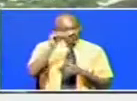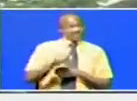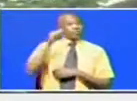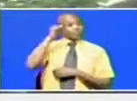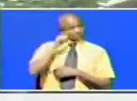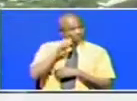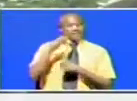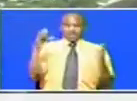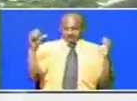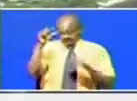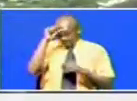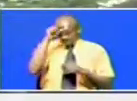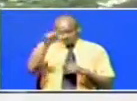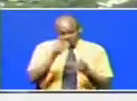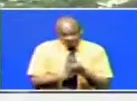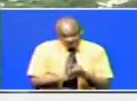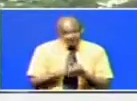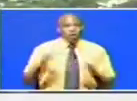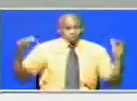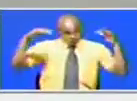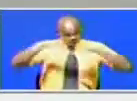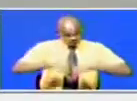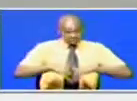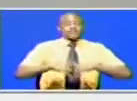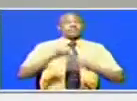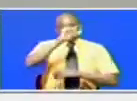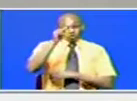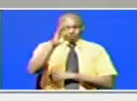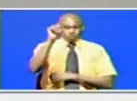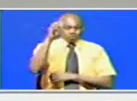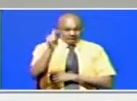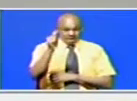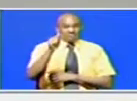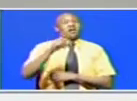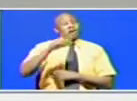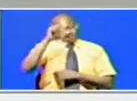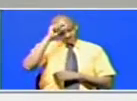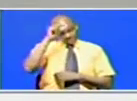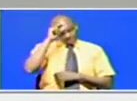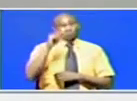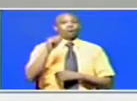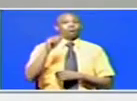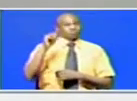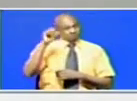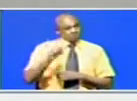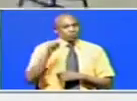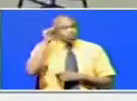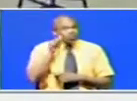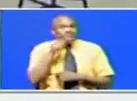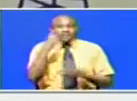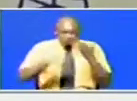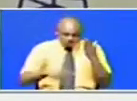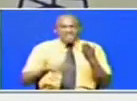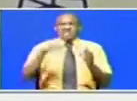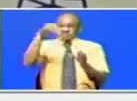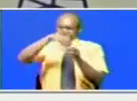government hosting its first oil and power conference here in Juba, the government of Sudan has come out strongly, asking investors to invest more